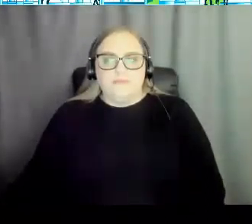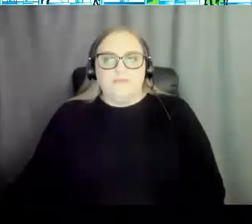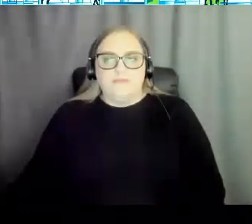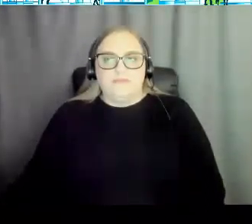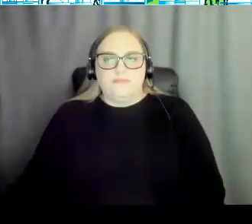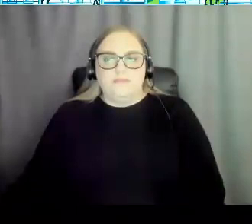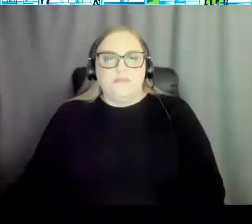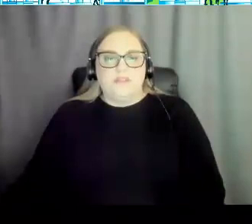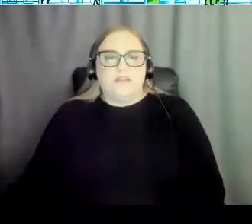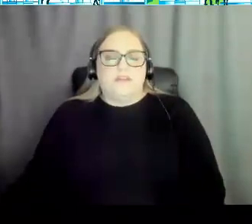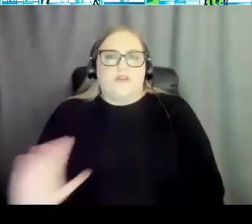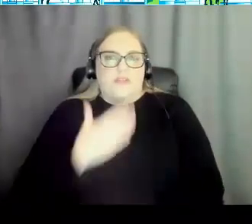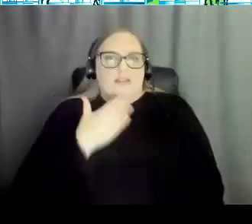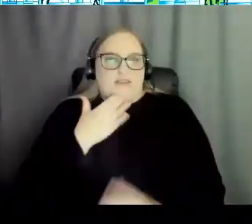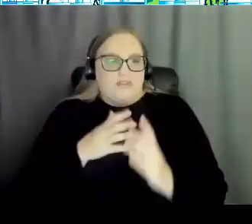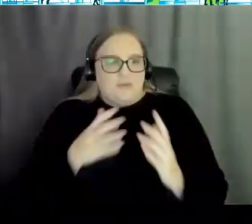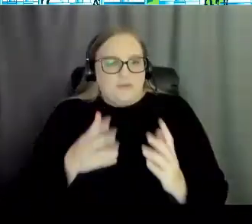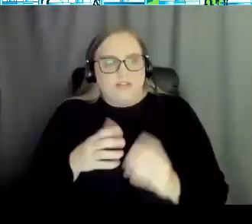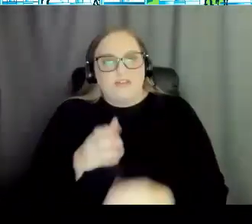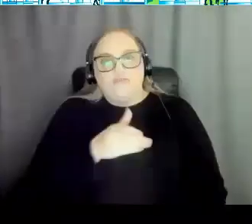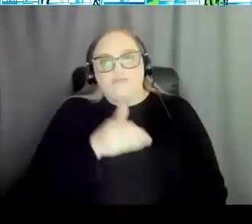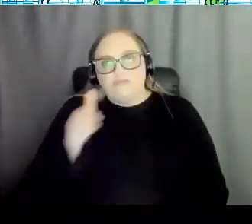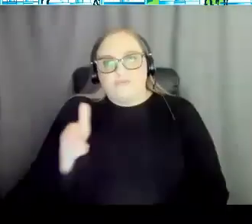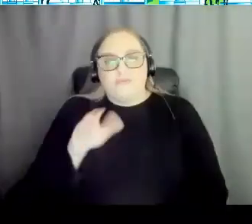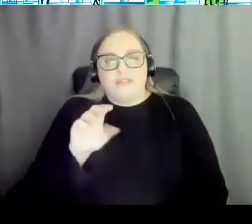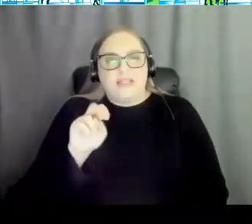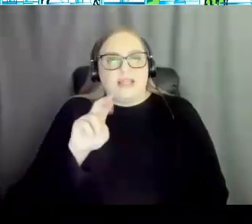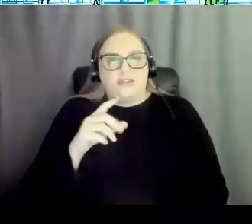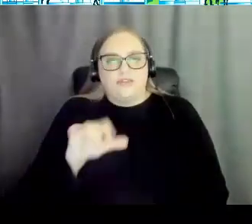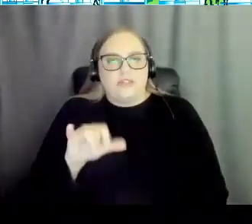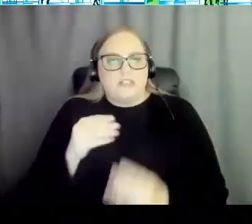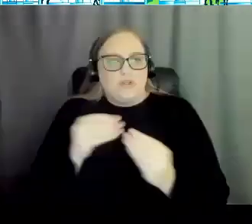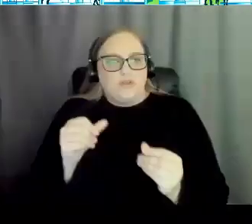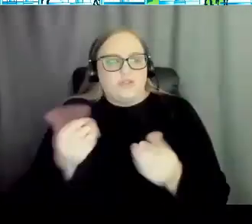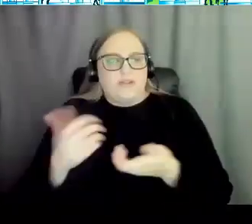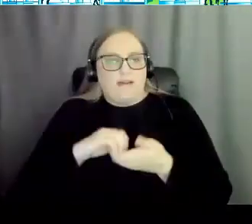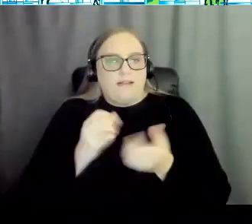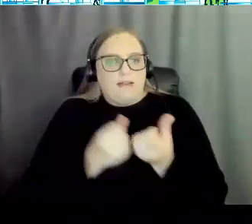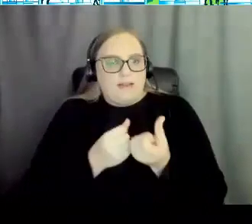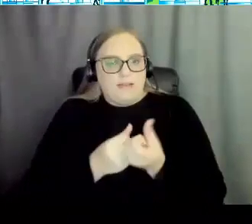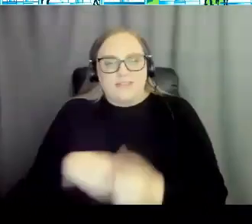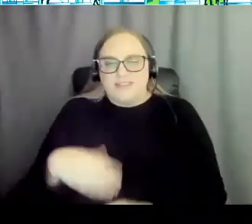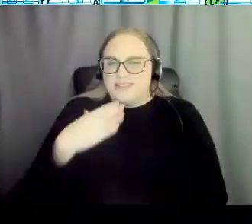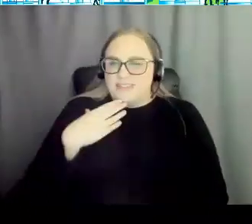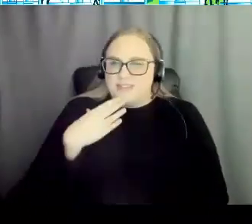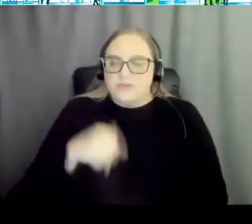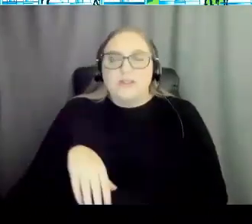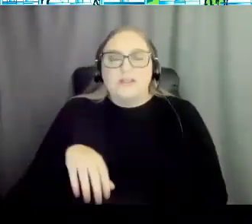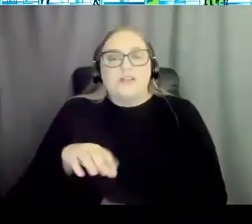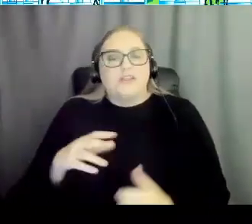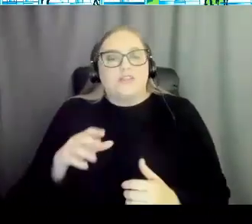Kara Colton from Energy Communities Alliance. Thanks. I would just say that you have to